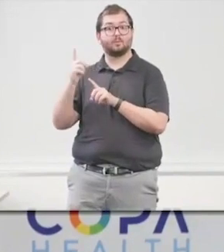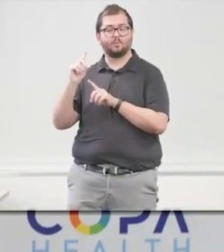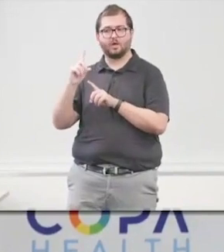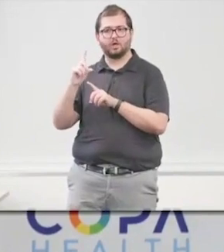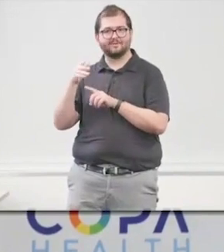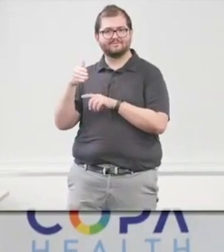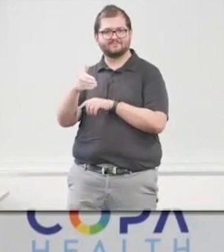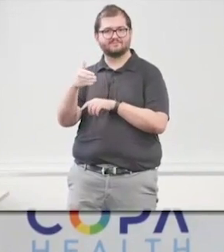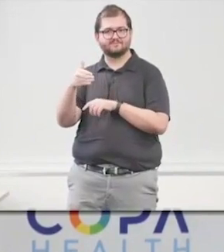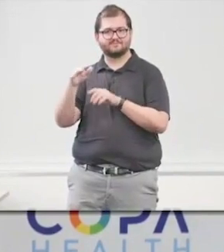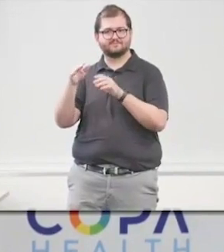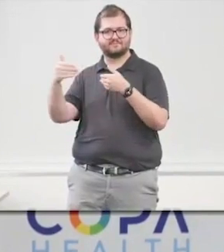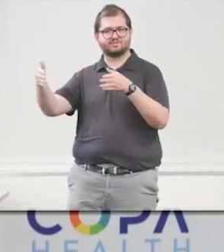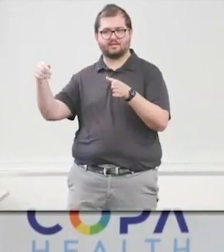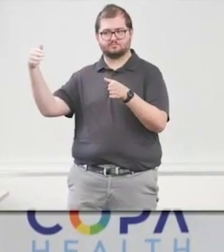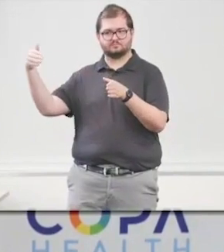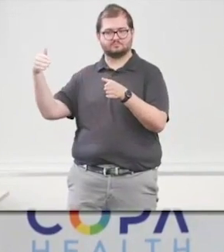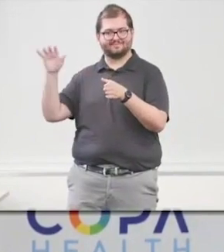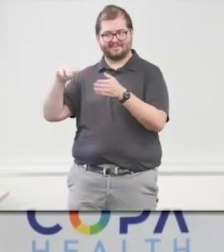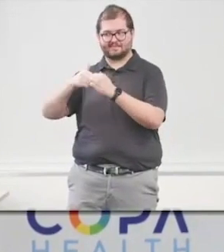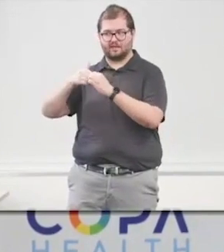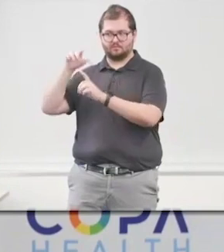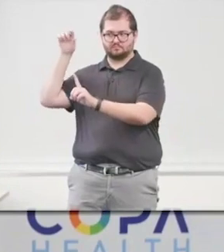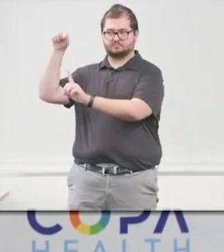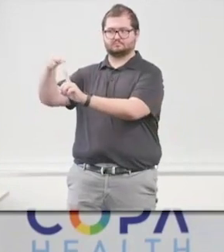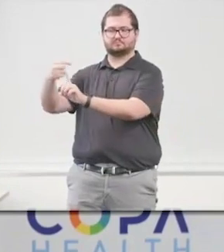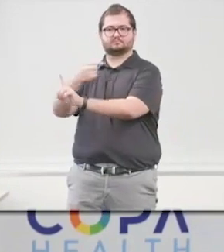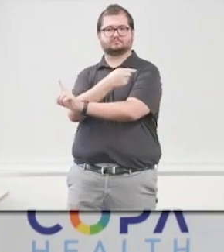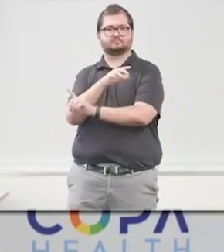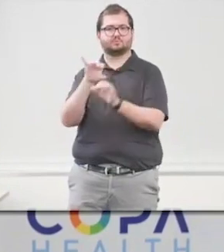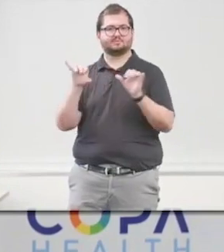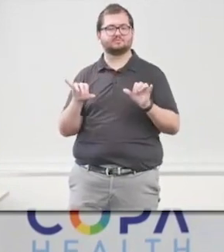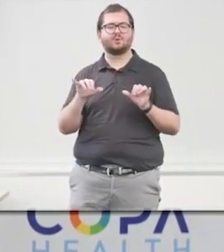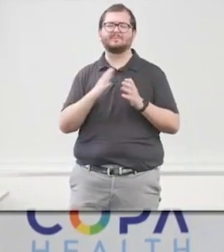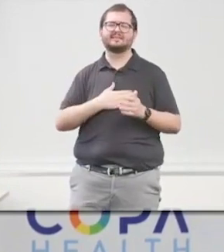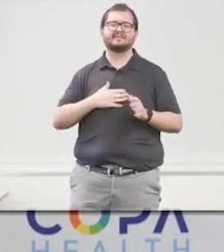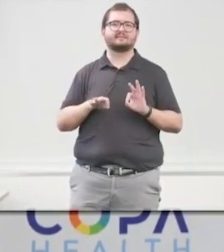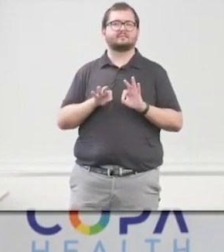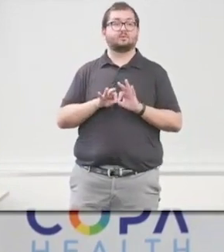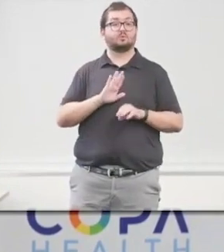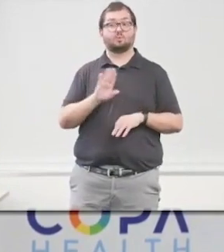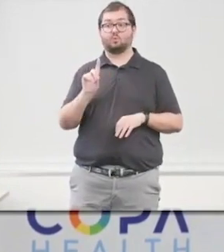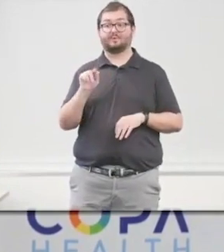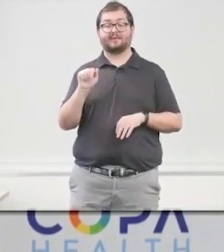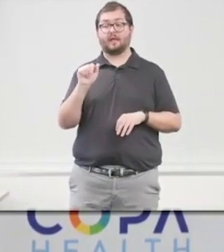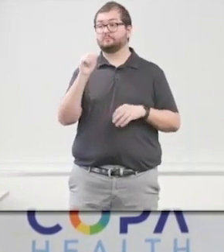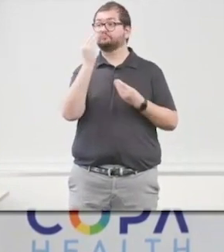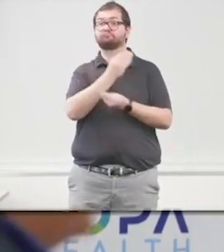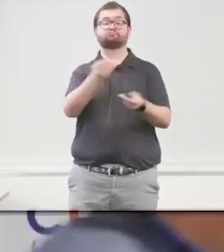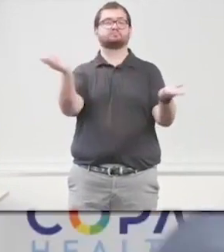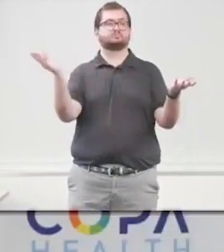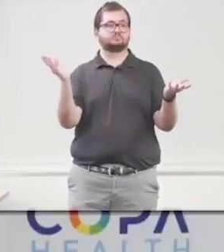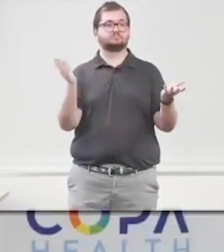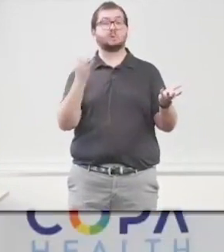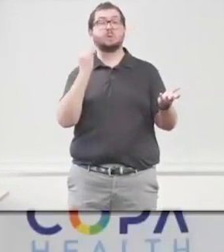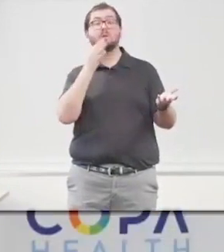The bad guys got into their system that way. So just keep in mind as we move into that, your data is out there. If you want to check to see